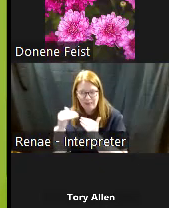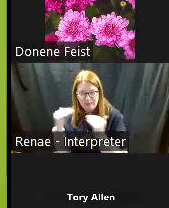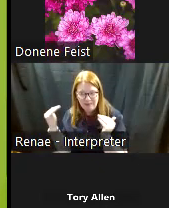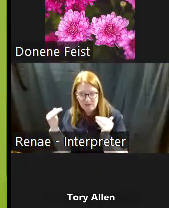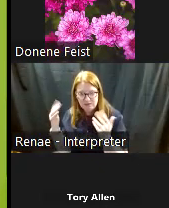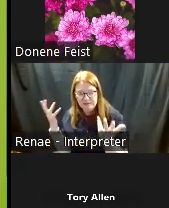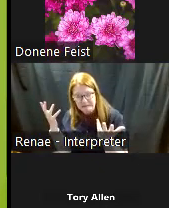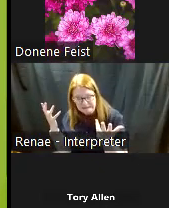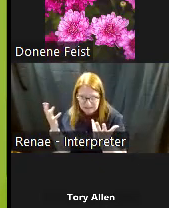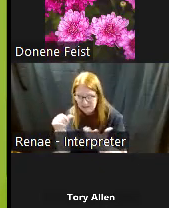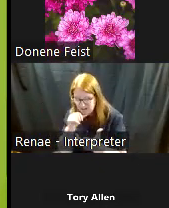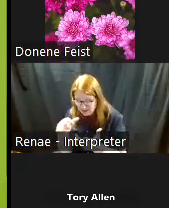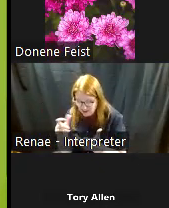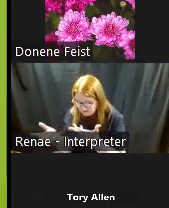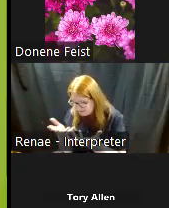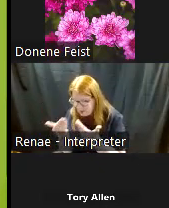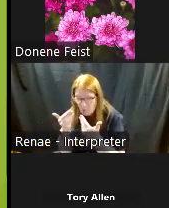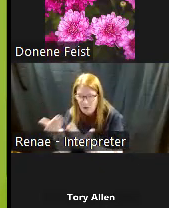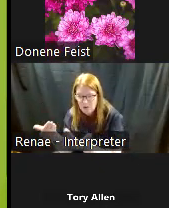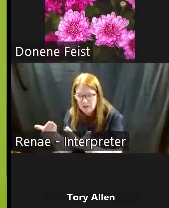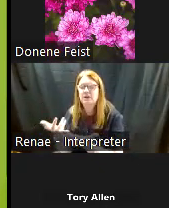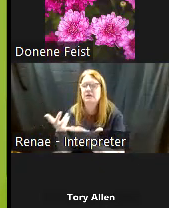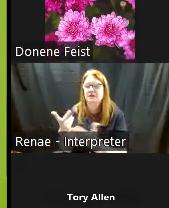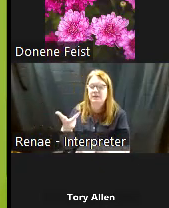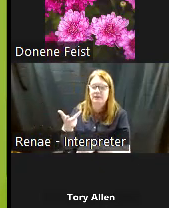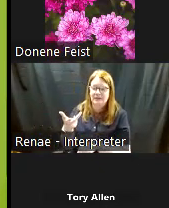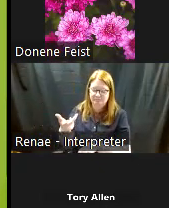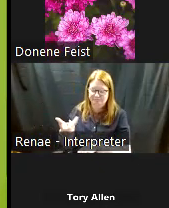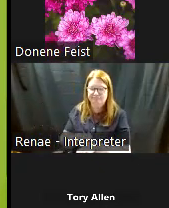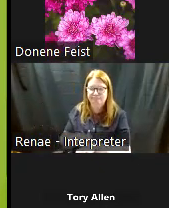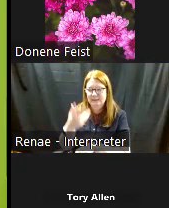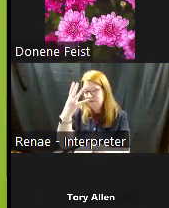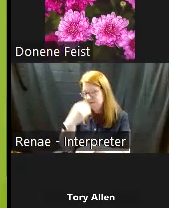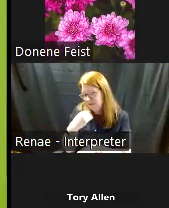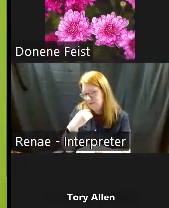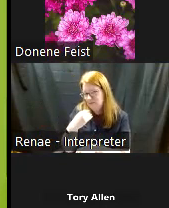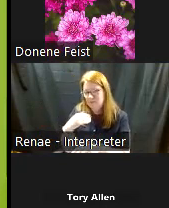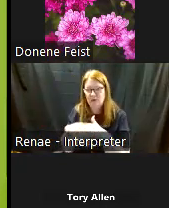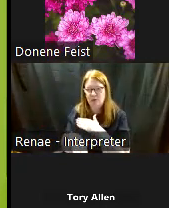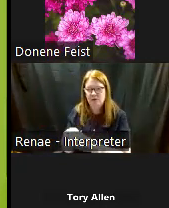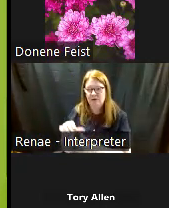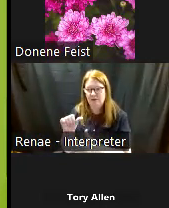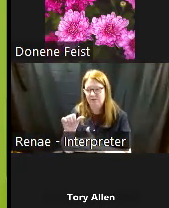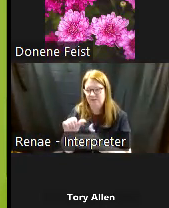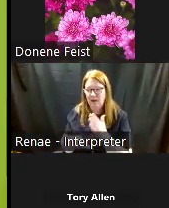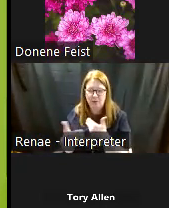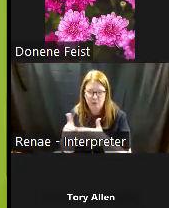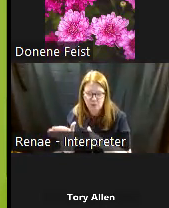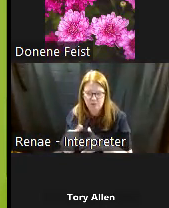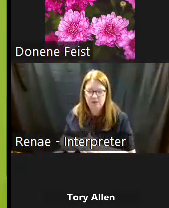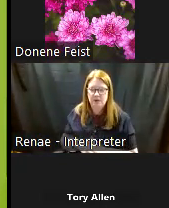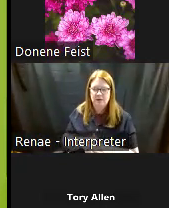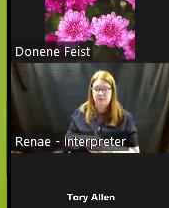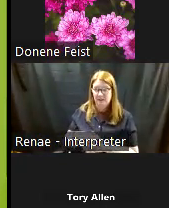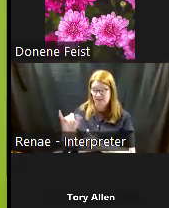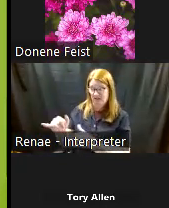to participate in testing, we will sedate and go into the operating room. But it's not as common for me to jump right into